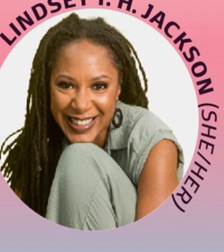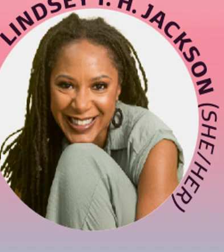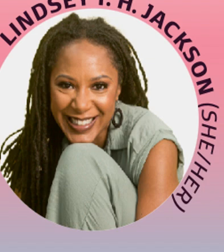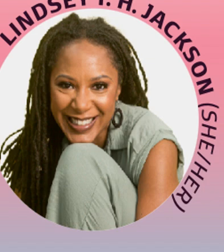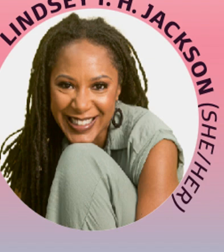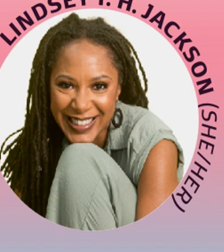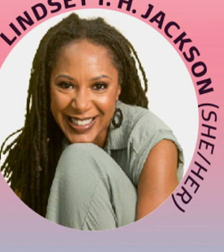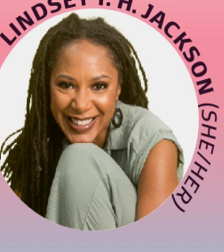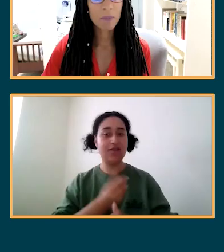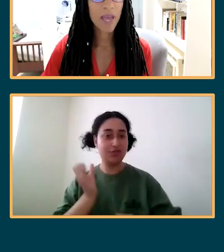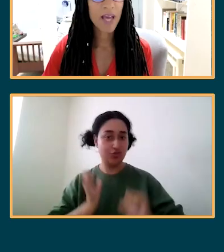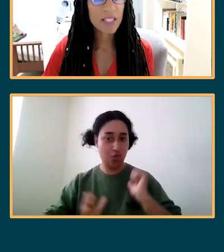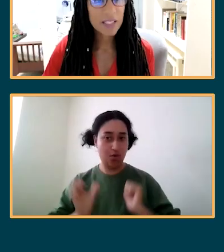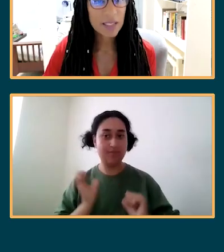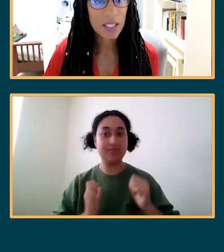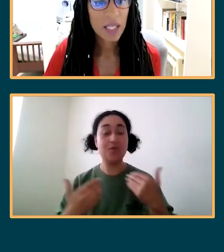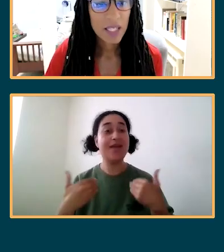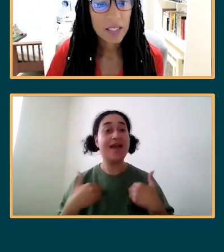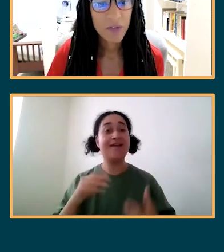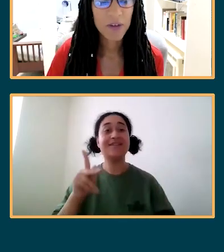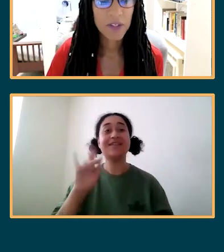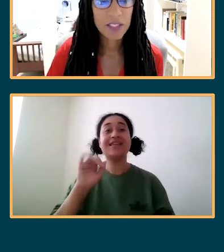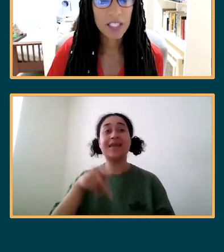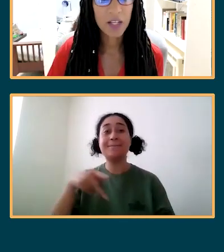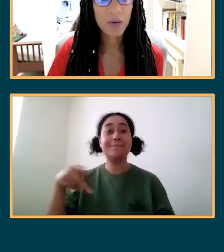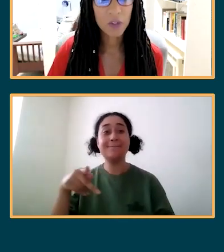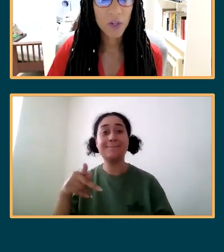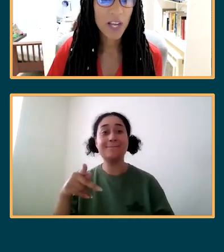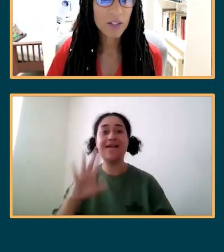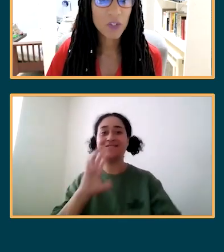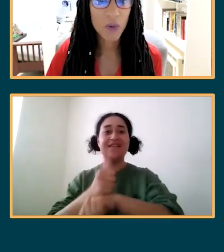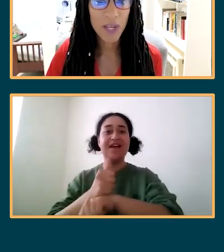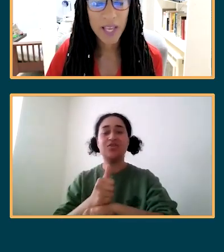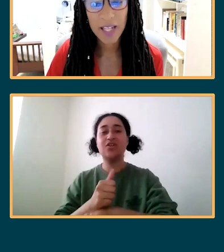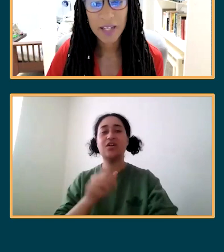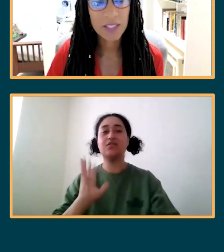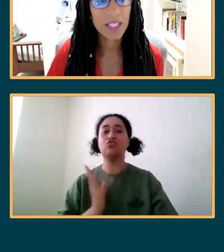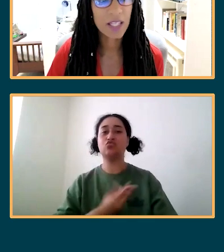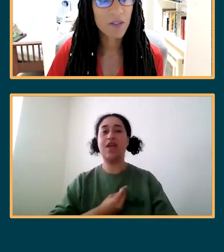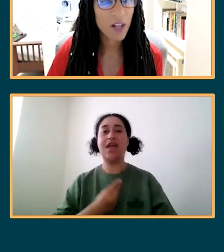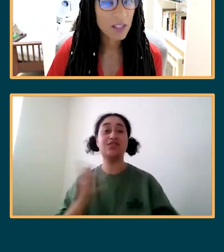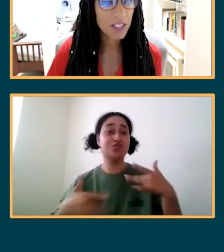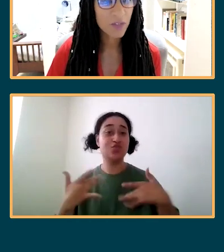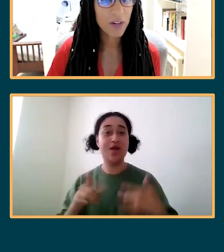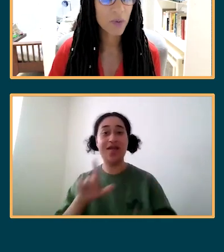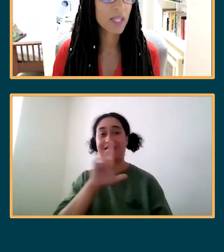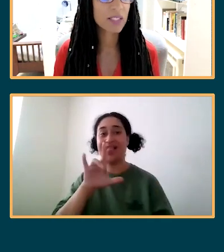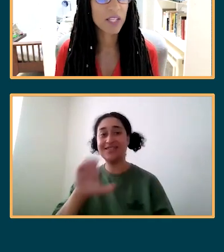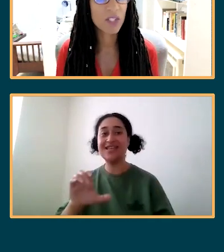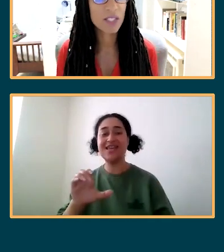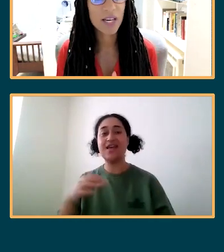them. First up, we have Kip Ellis, is the founder and CEO of Trans Joy LLC, a